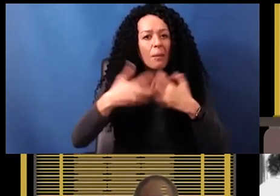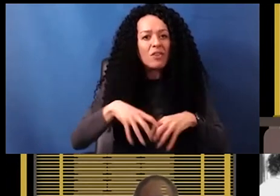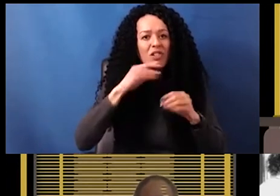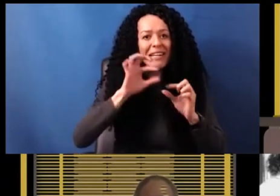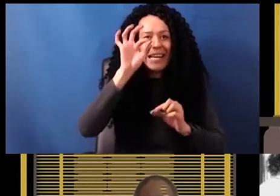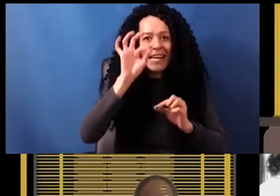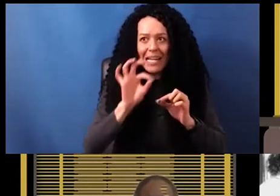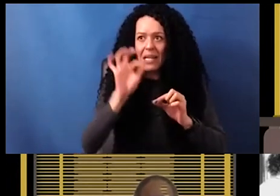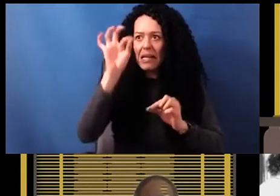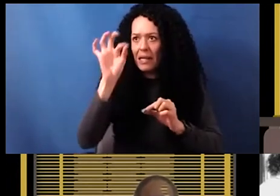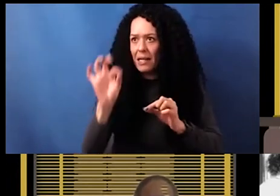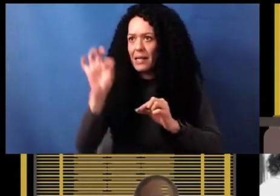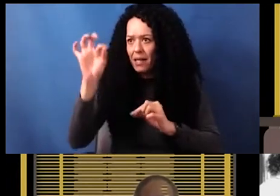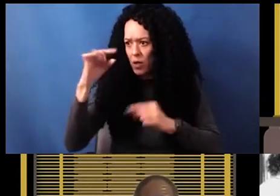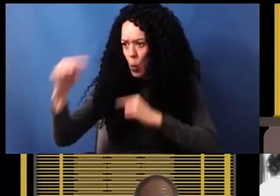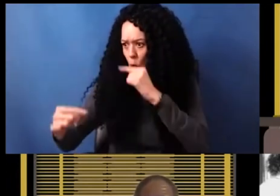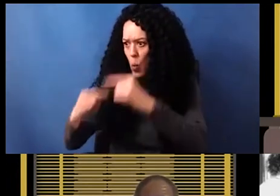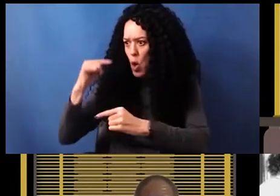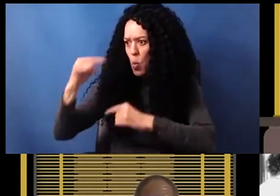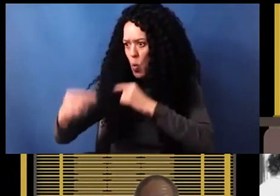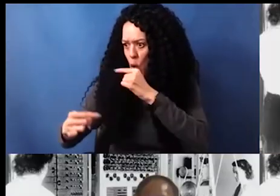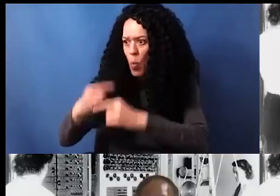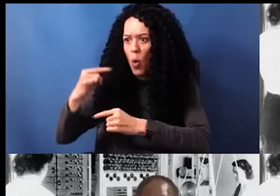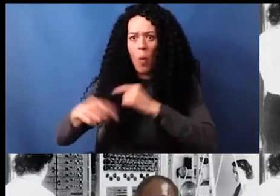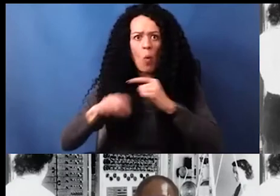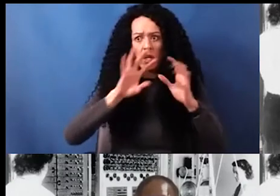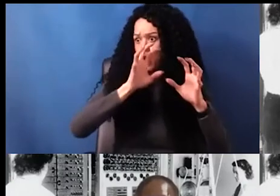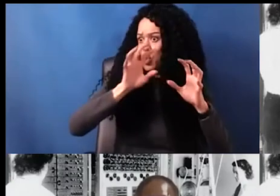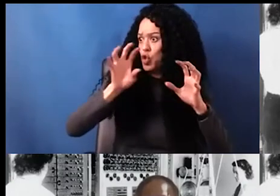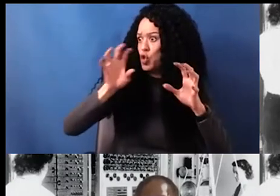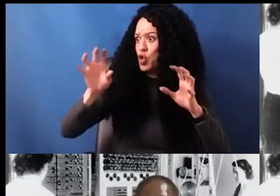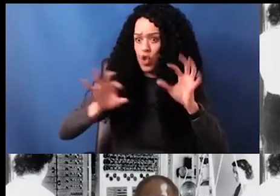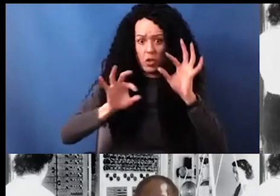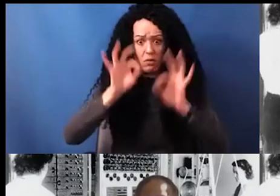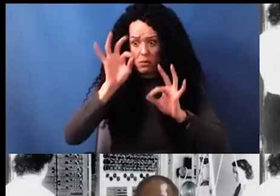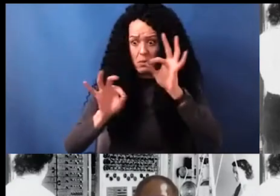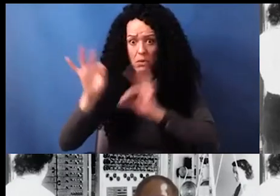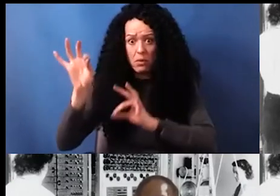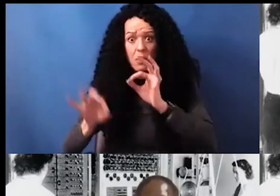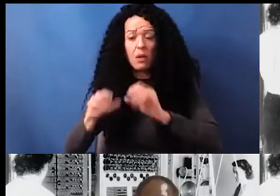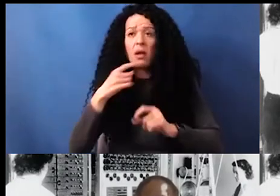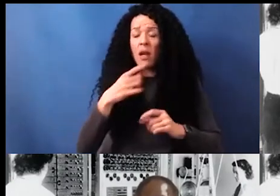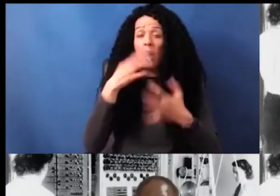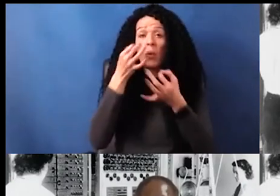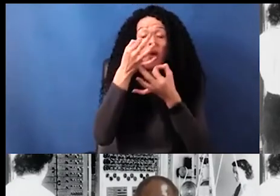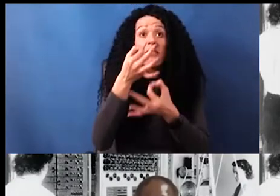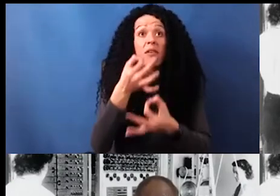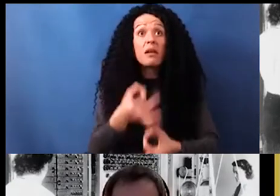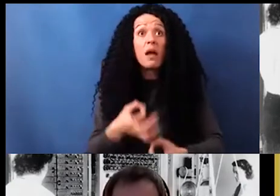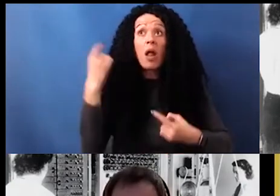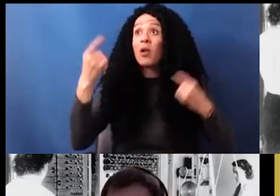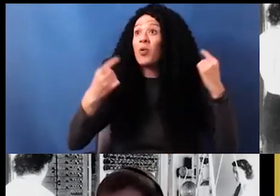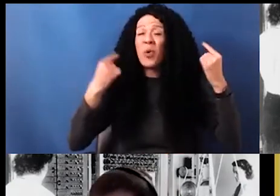transfixed, and the noise of it, and the noise of the noise, and